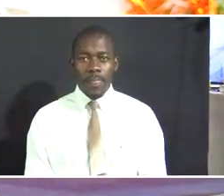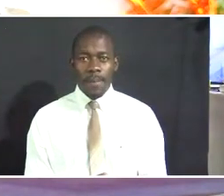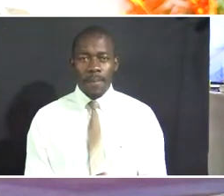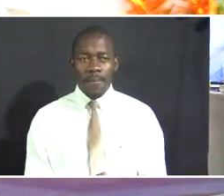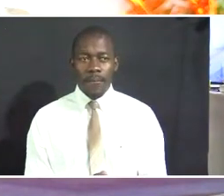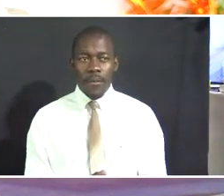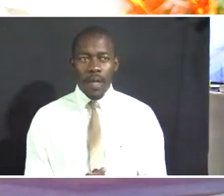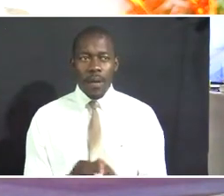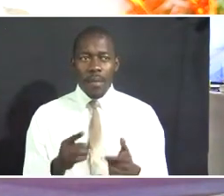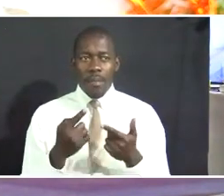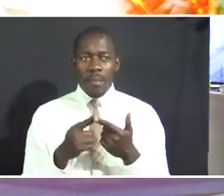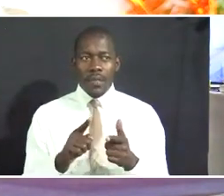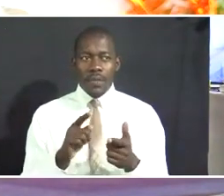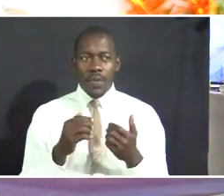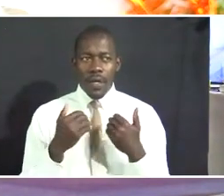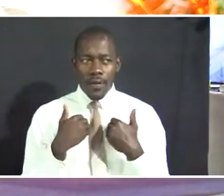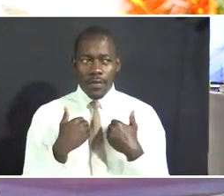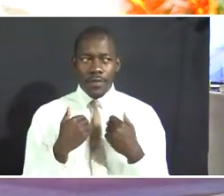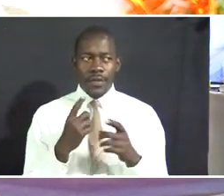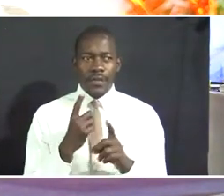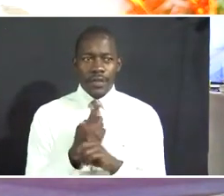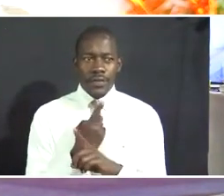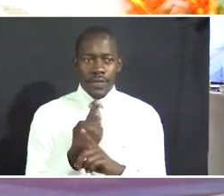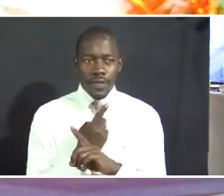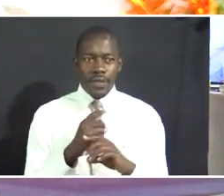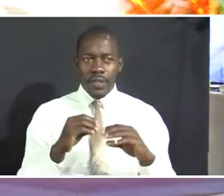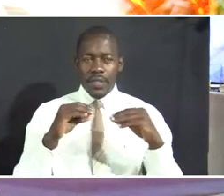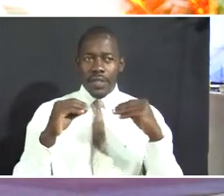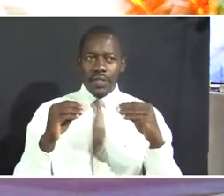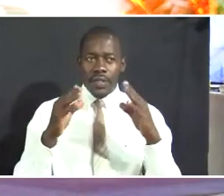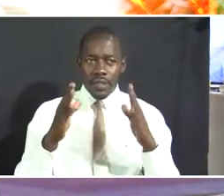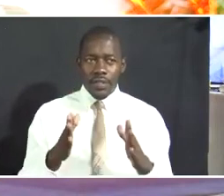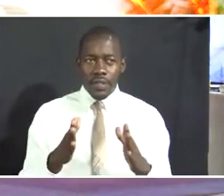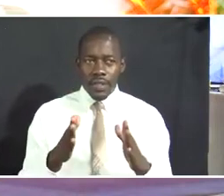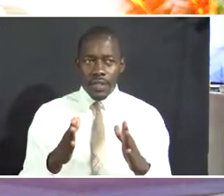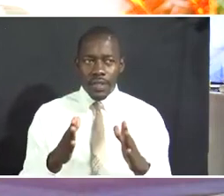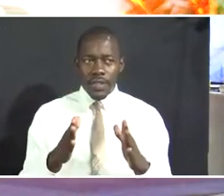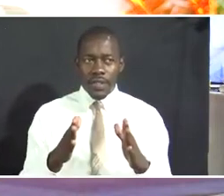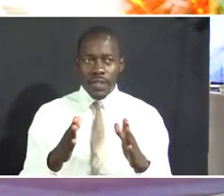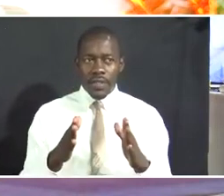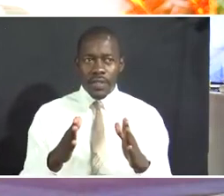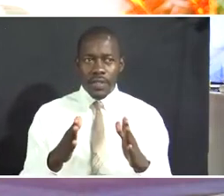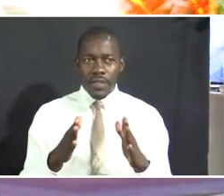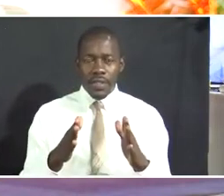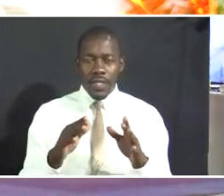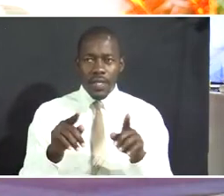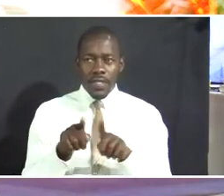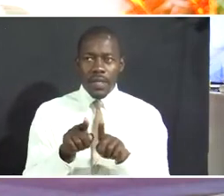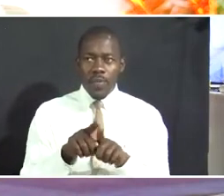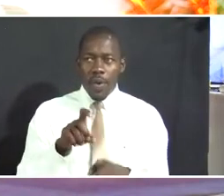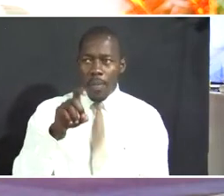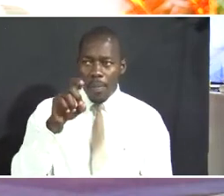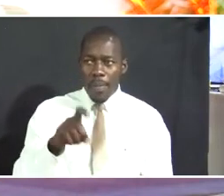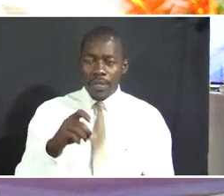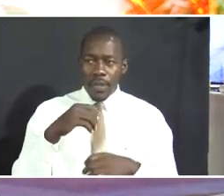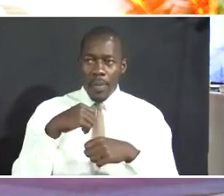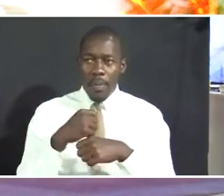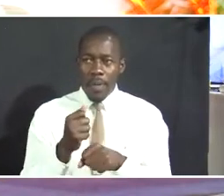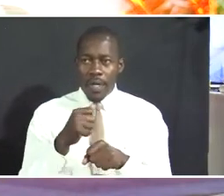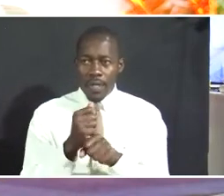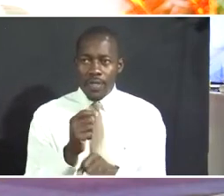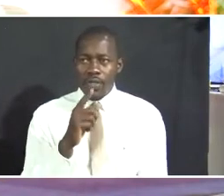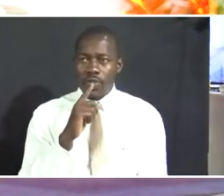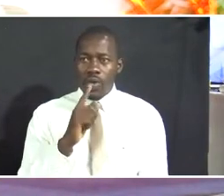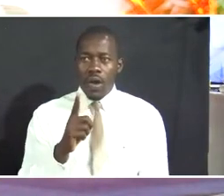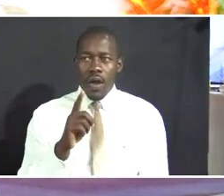gifted differently in manner in which we are able to teach the Bible, but we are supposed to ensure that every teacher